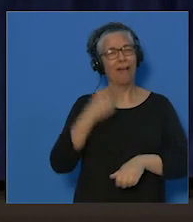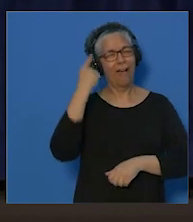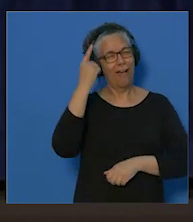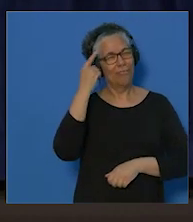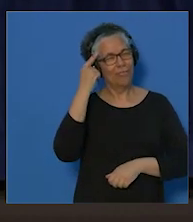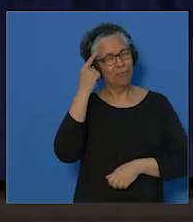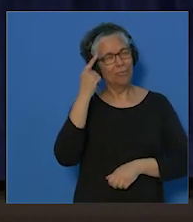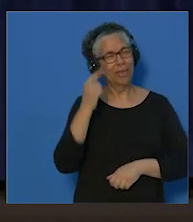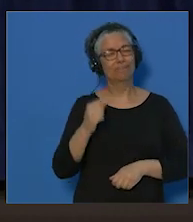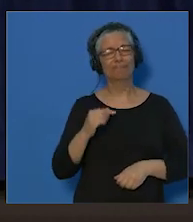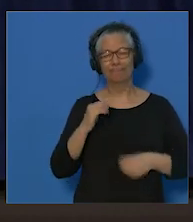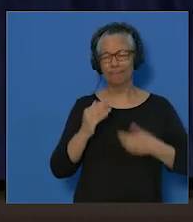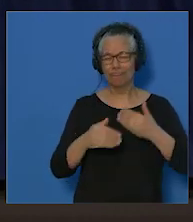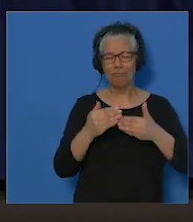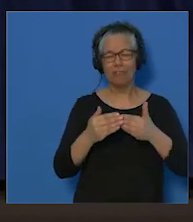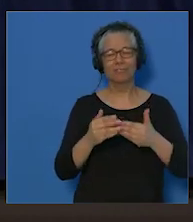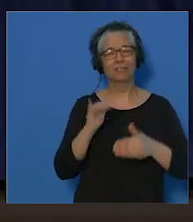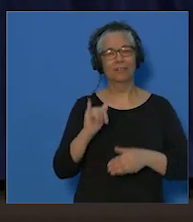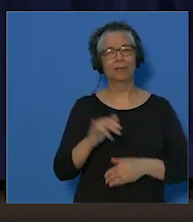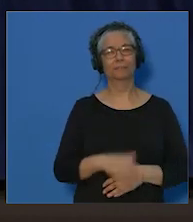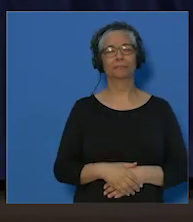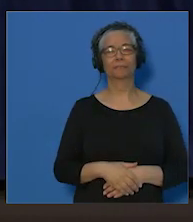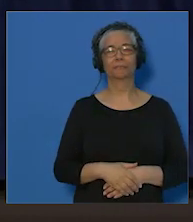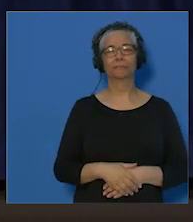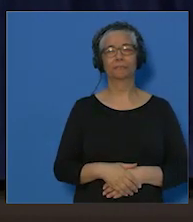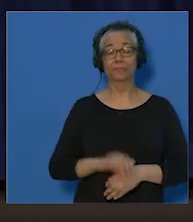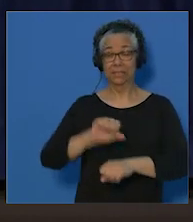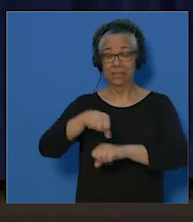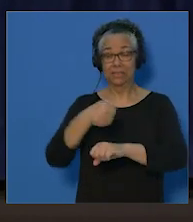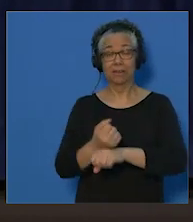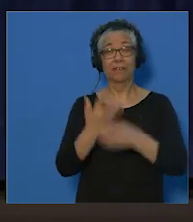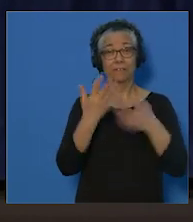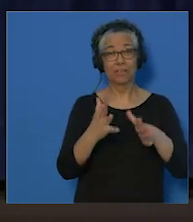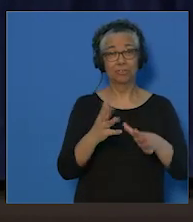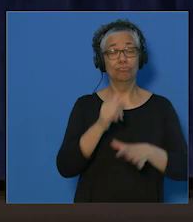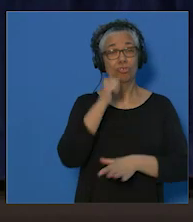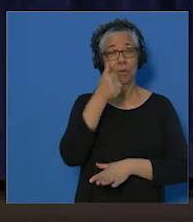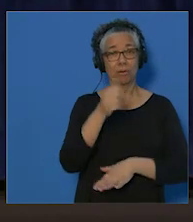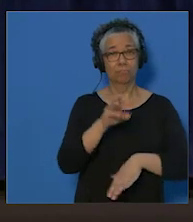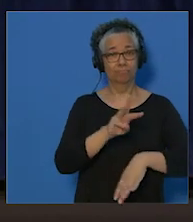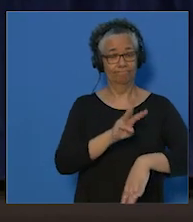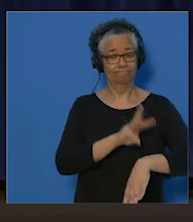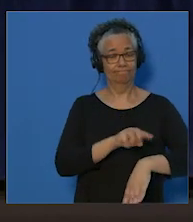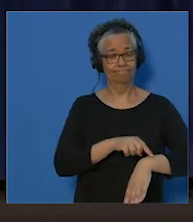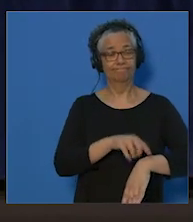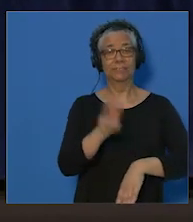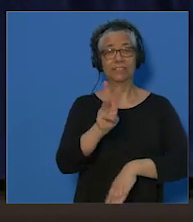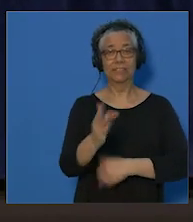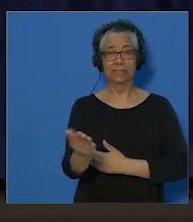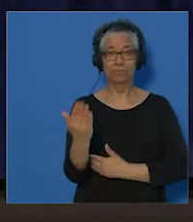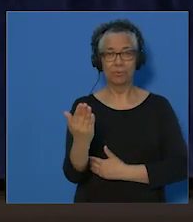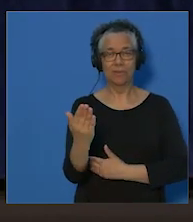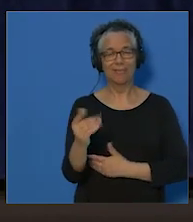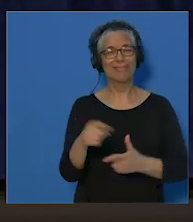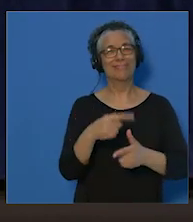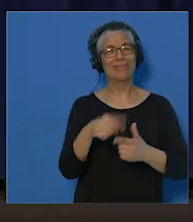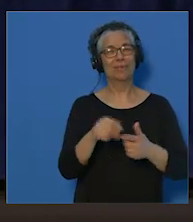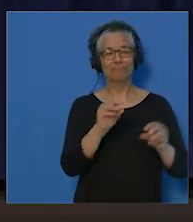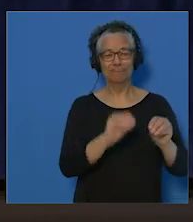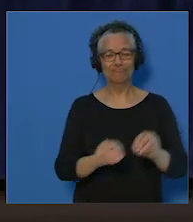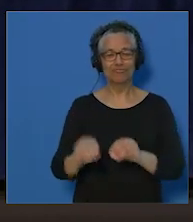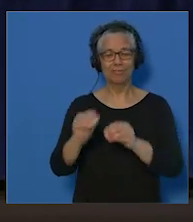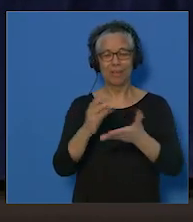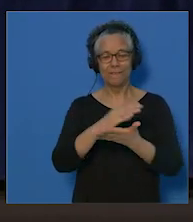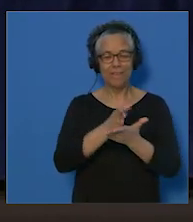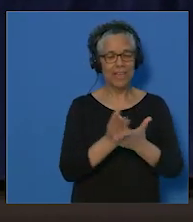regard. Shelter in place ends tomorrow at 6 a.m., and we move into phase one.